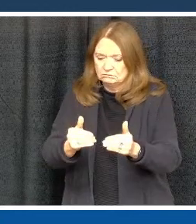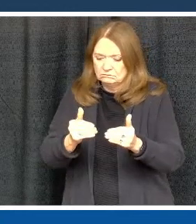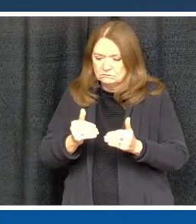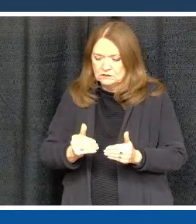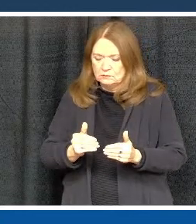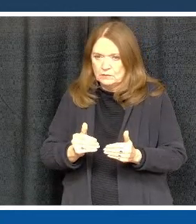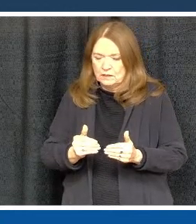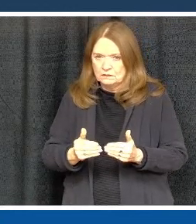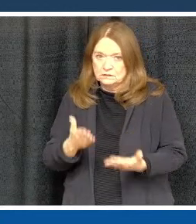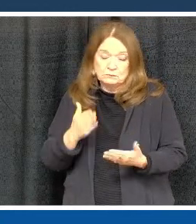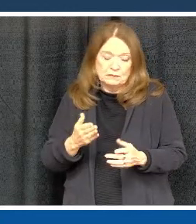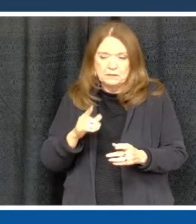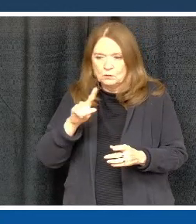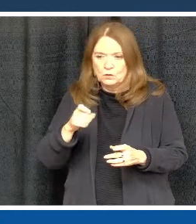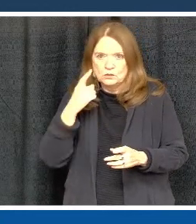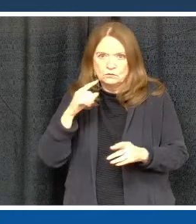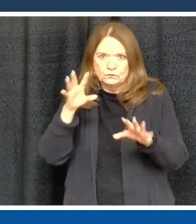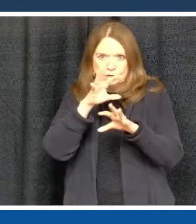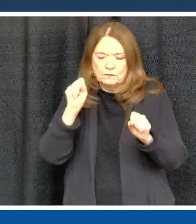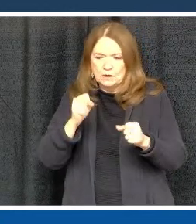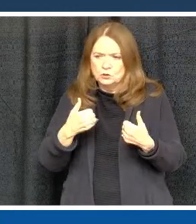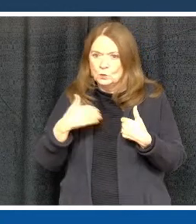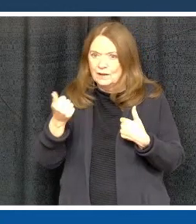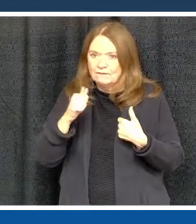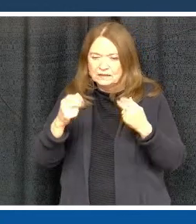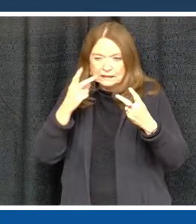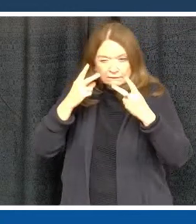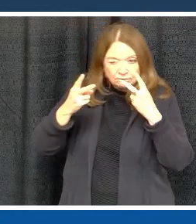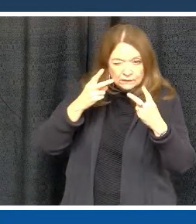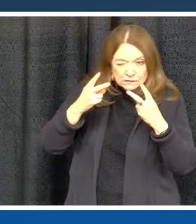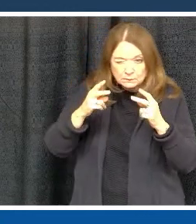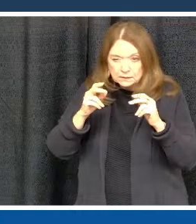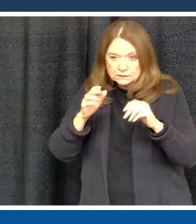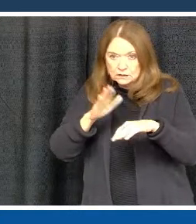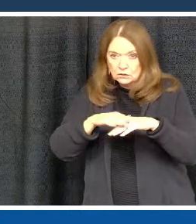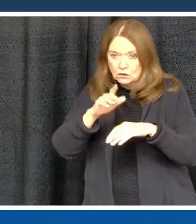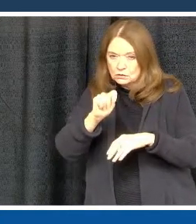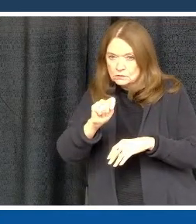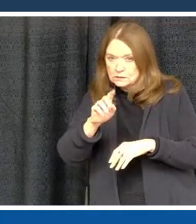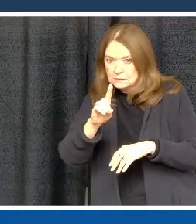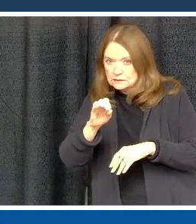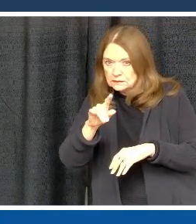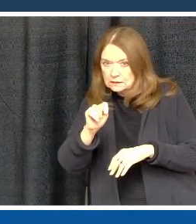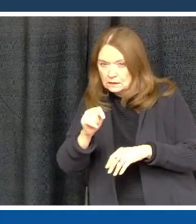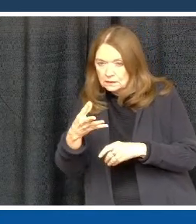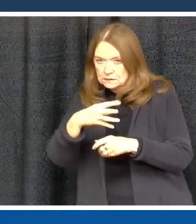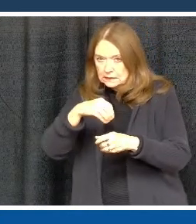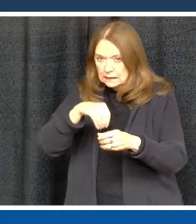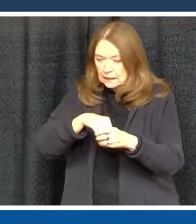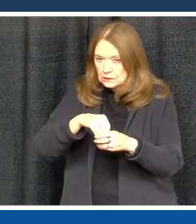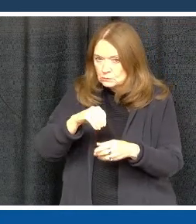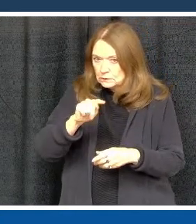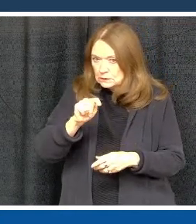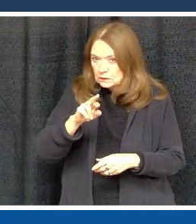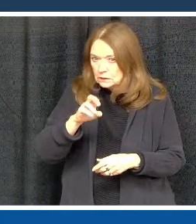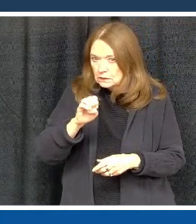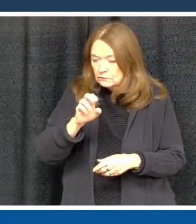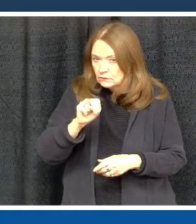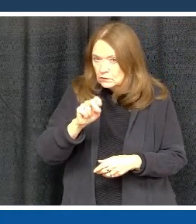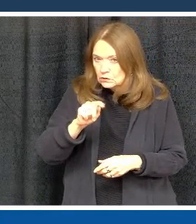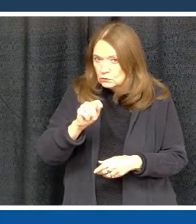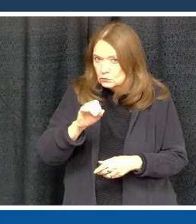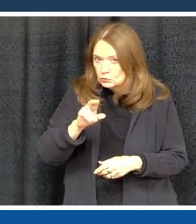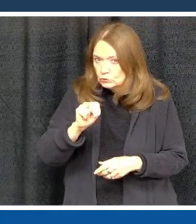mayor. Do we have any visibility on TDOT's, engagement of Trenton, of this